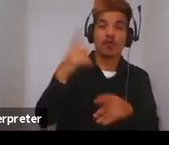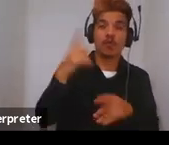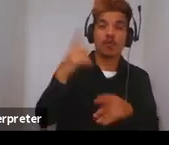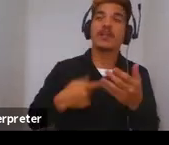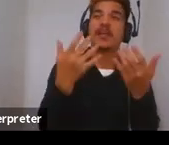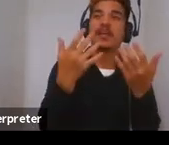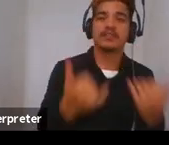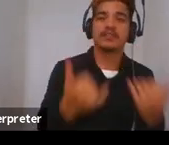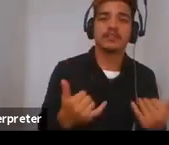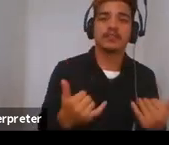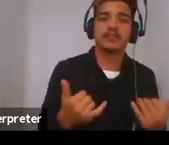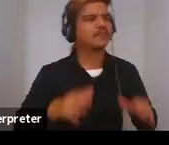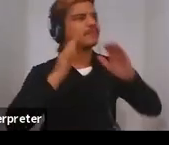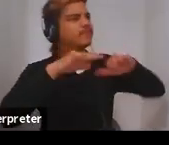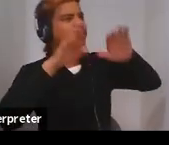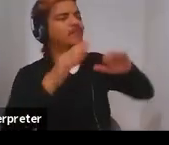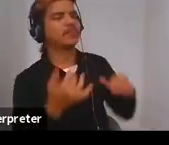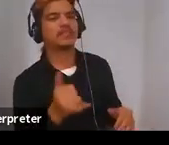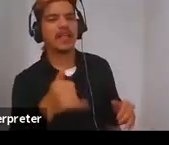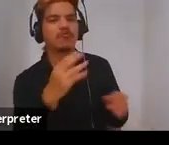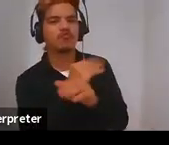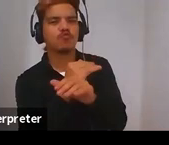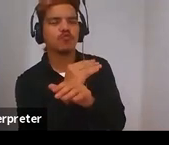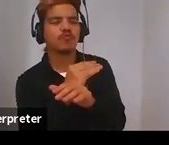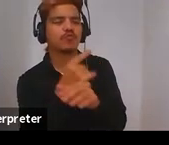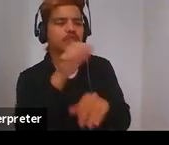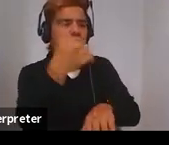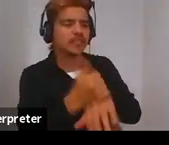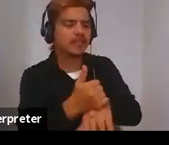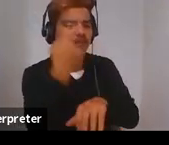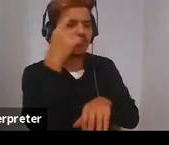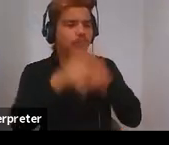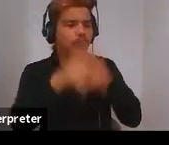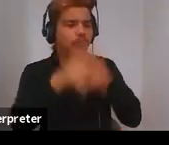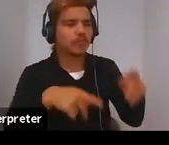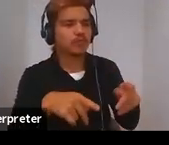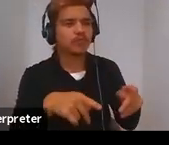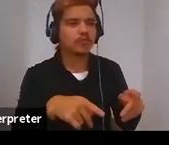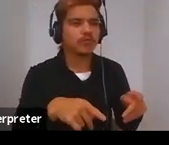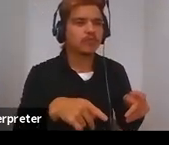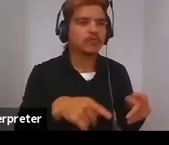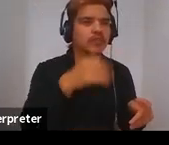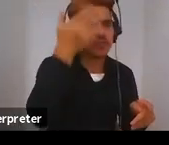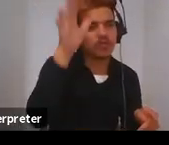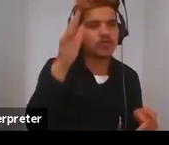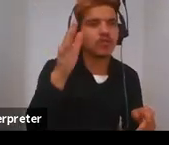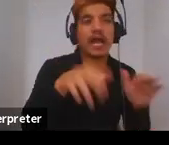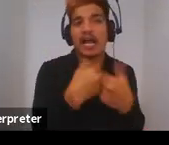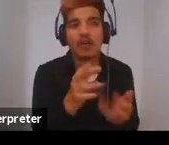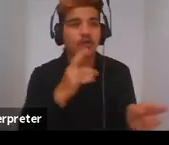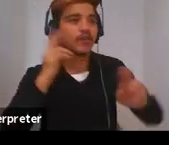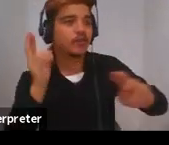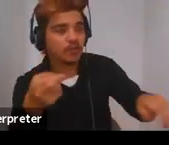Fabulous. Thank you. And this also kind of webinar is set up for folks that feel like they don't have a clue of how to respond to support